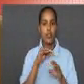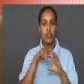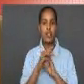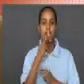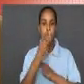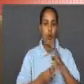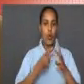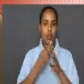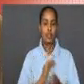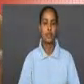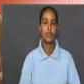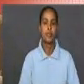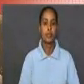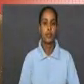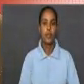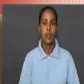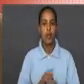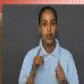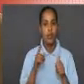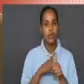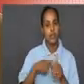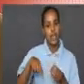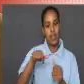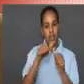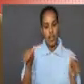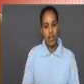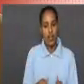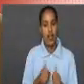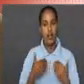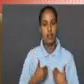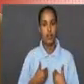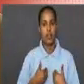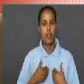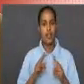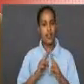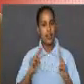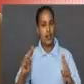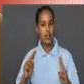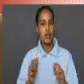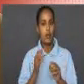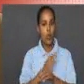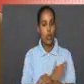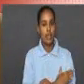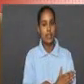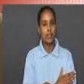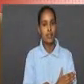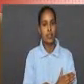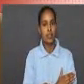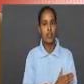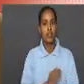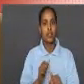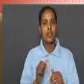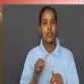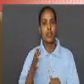world. One of the areas where there has been the greatest progress is in the